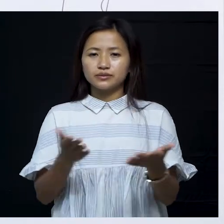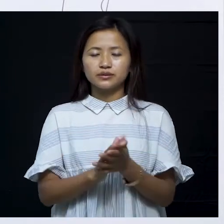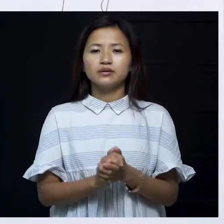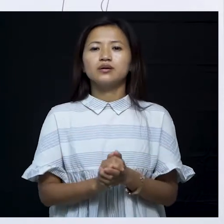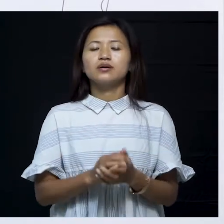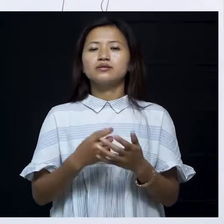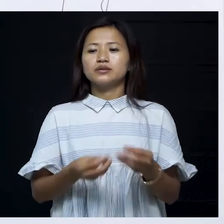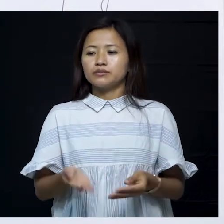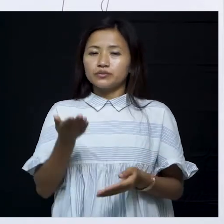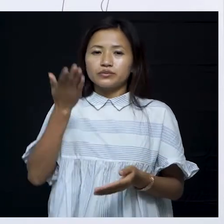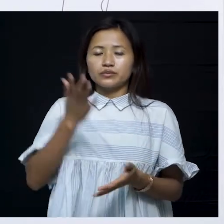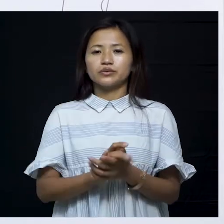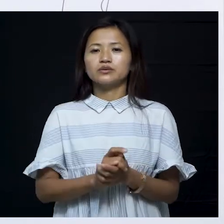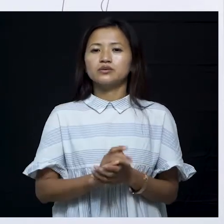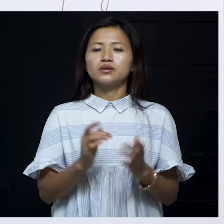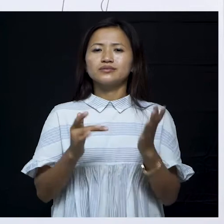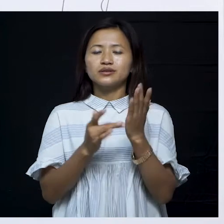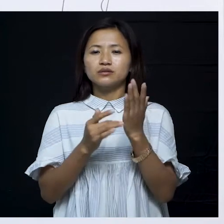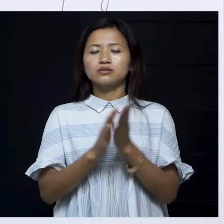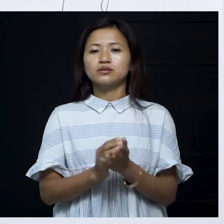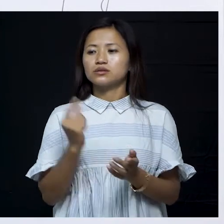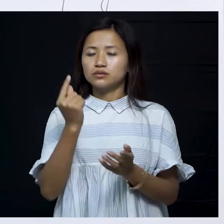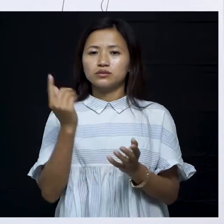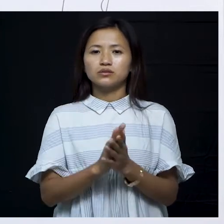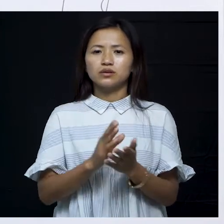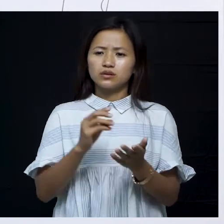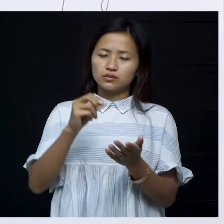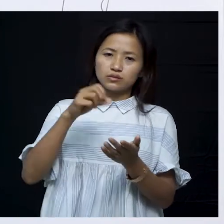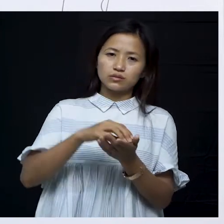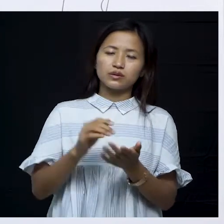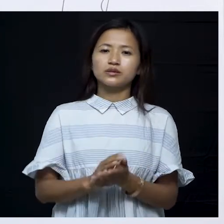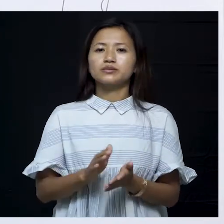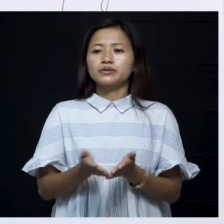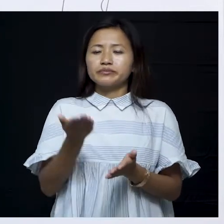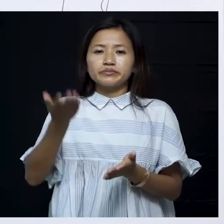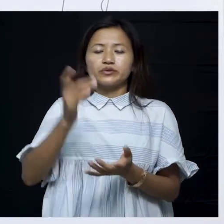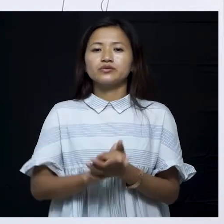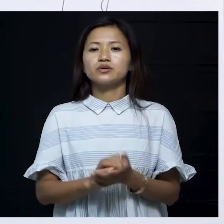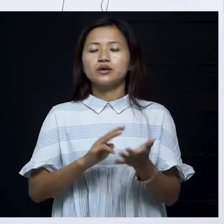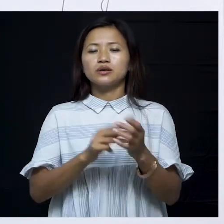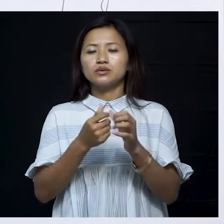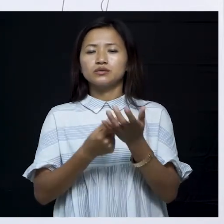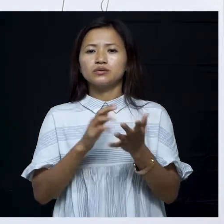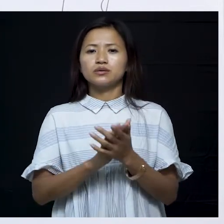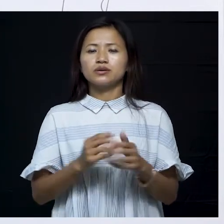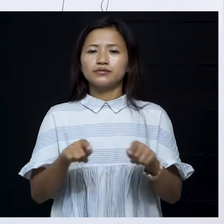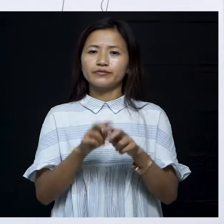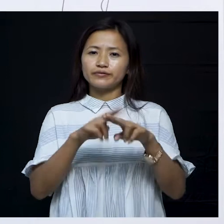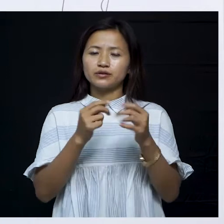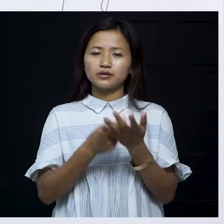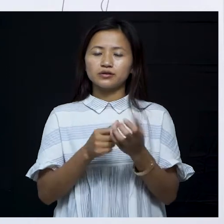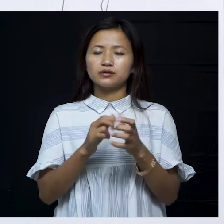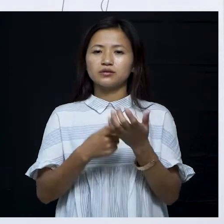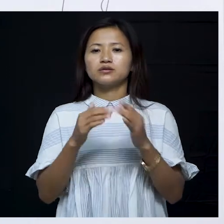improvement in raw materials, the technologies are used, the soil has been improved, then manures and fertilizers are improved. So